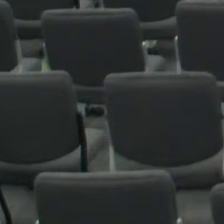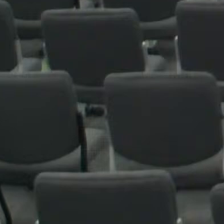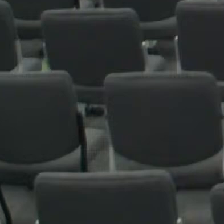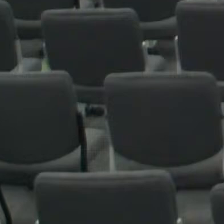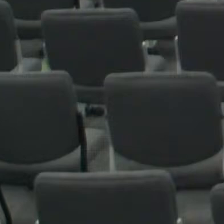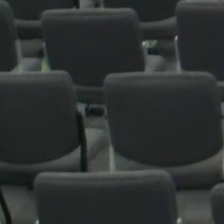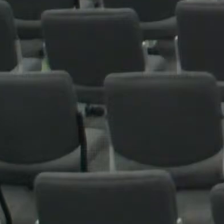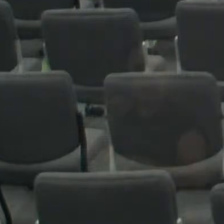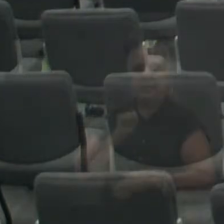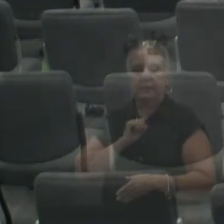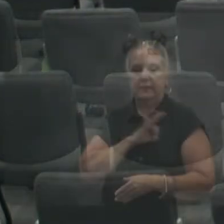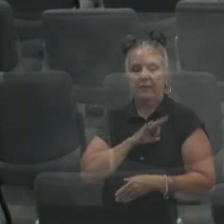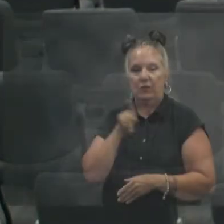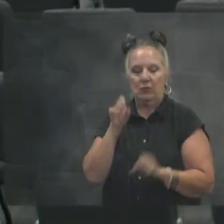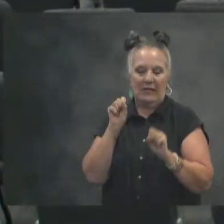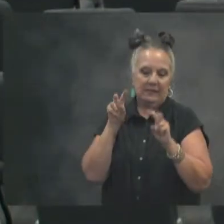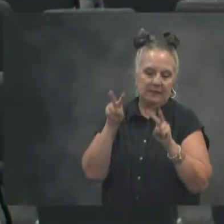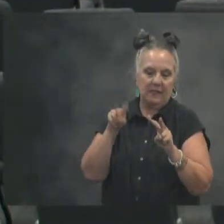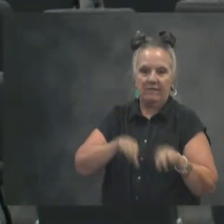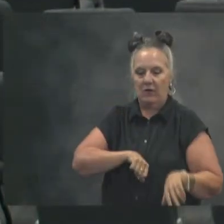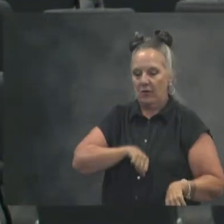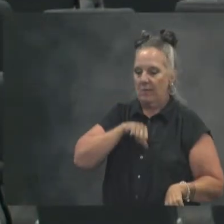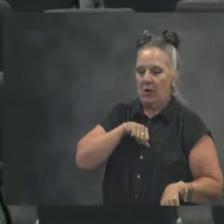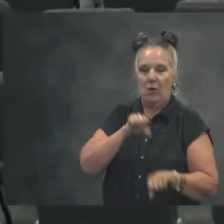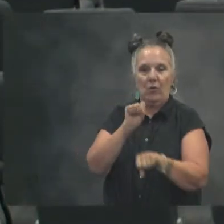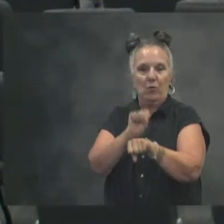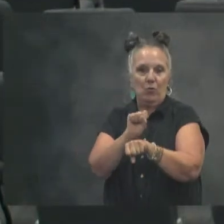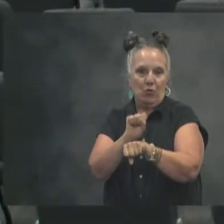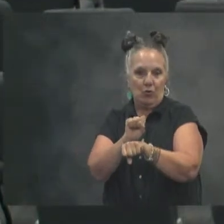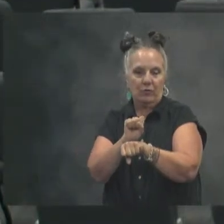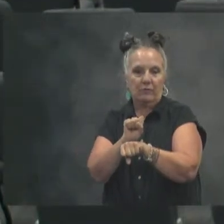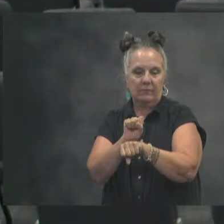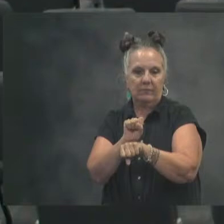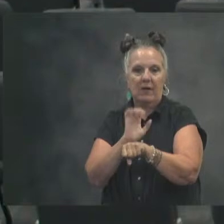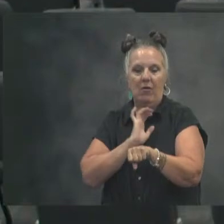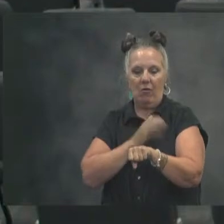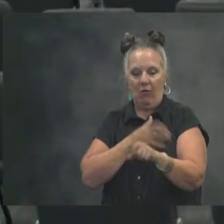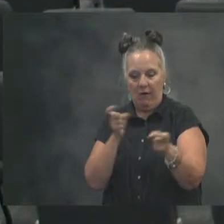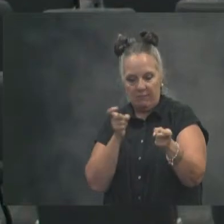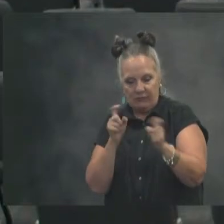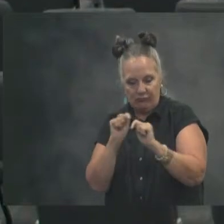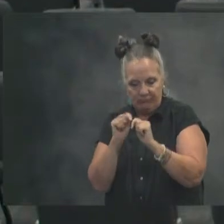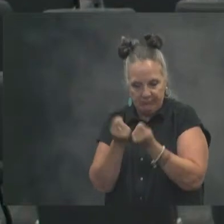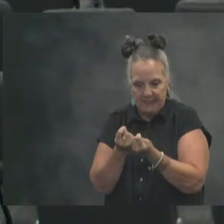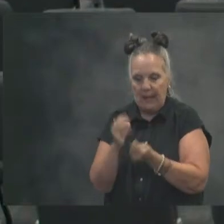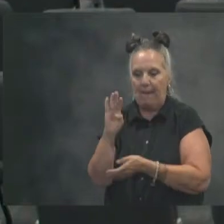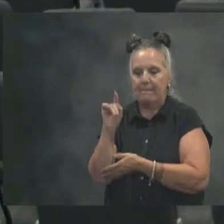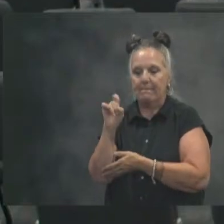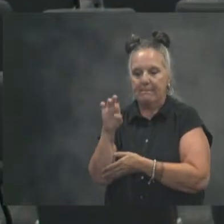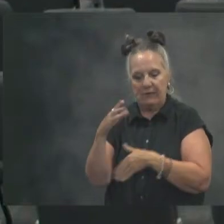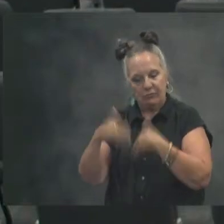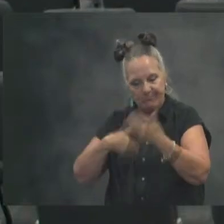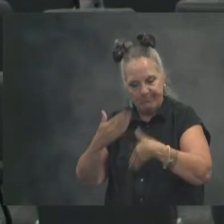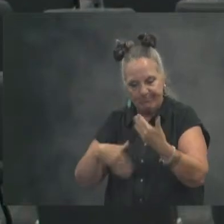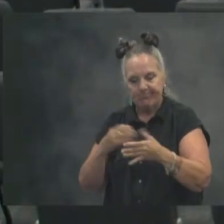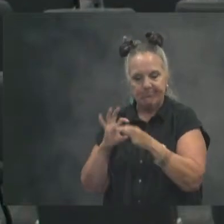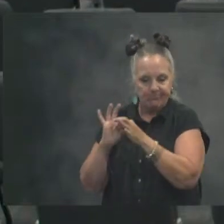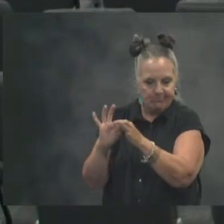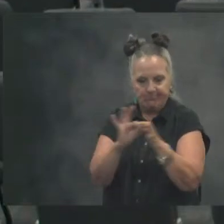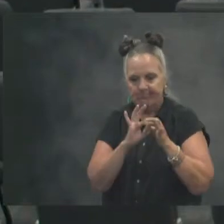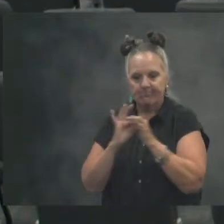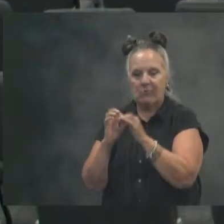on staff. And you can see we're very proud of the work that our administrative team at Bester has done in collaboration with